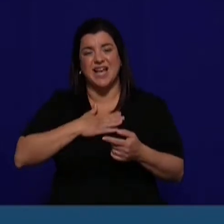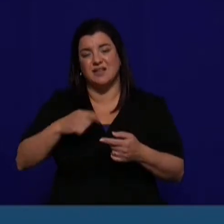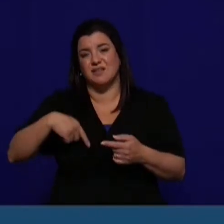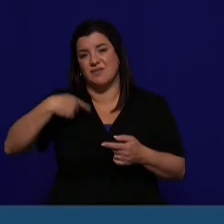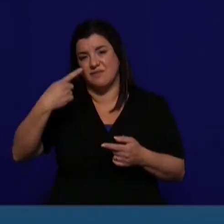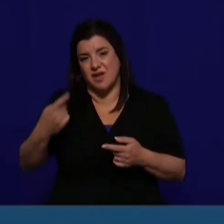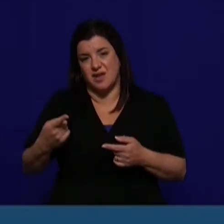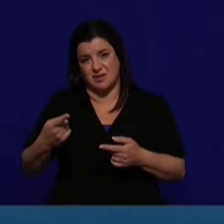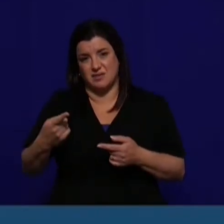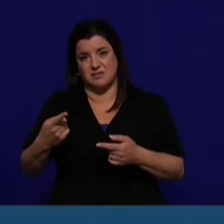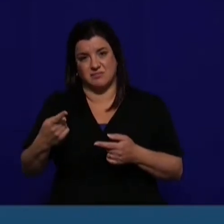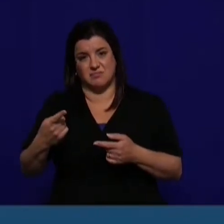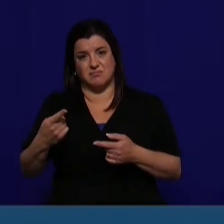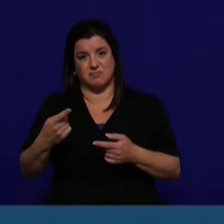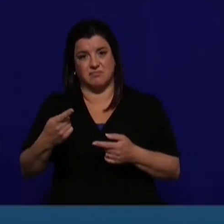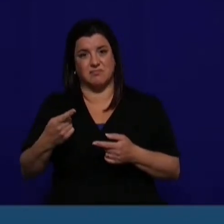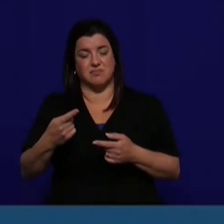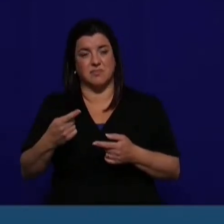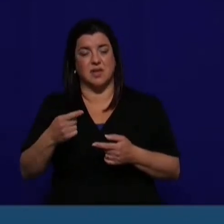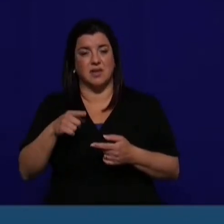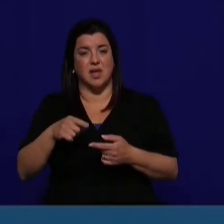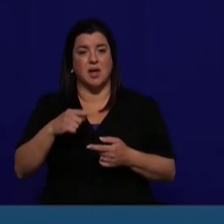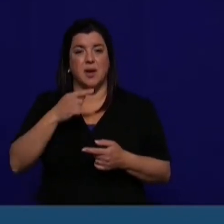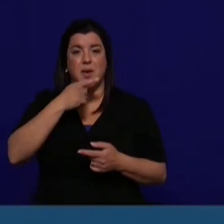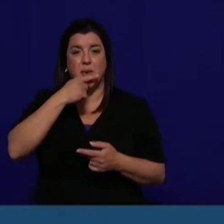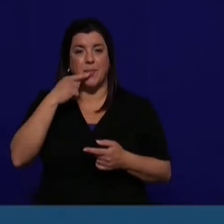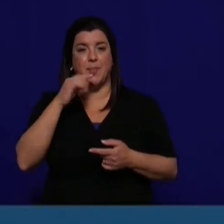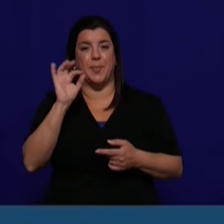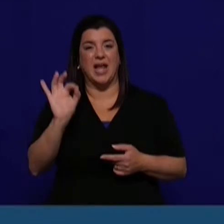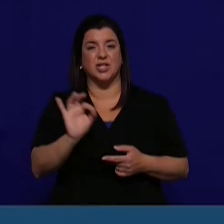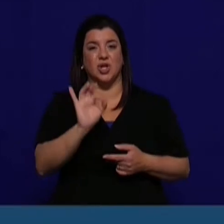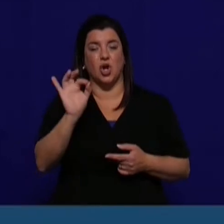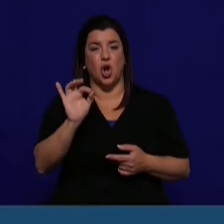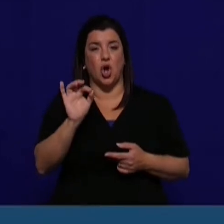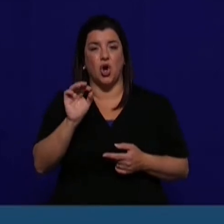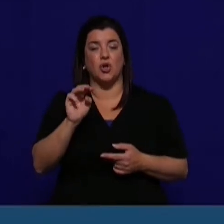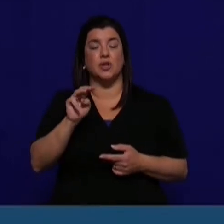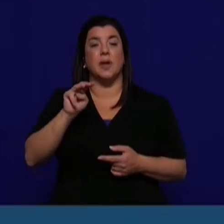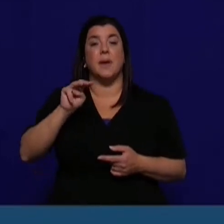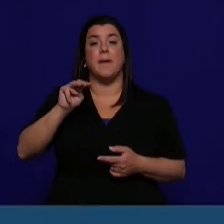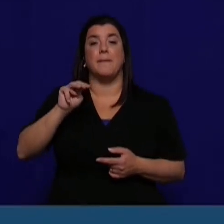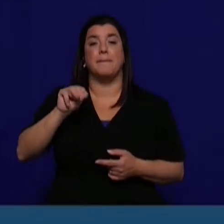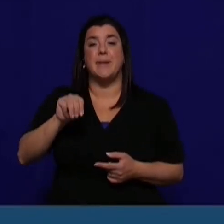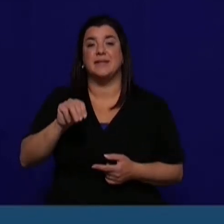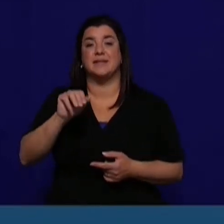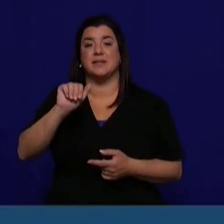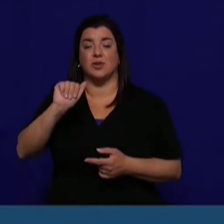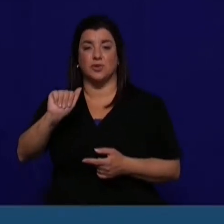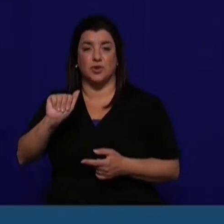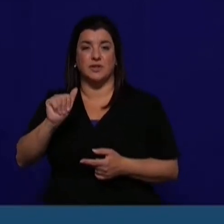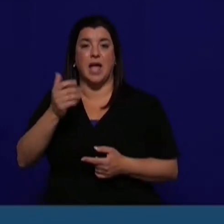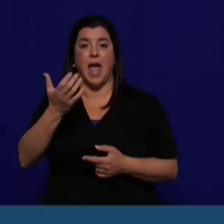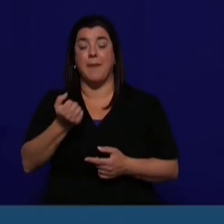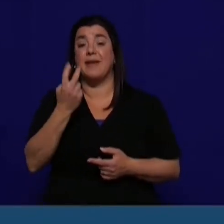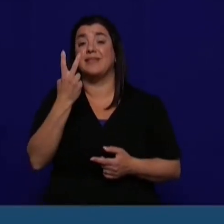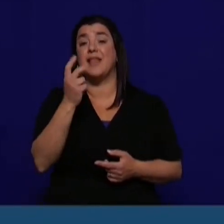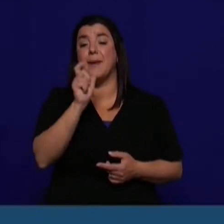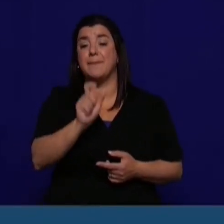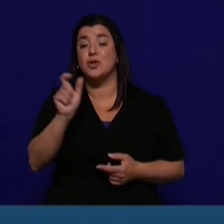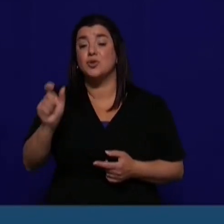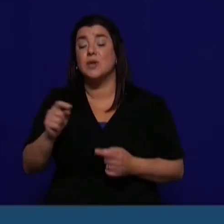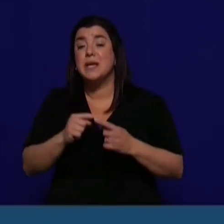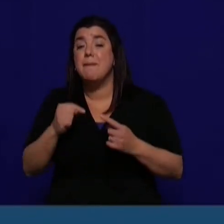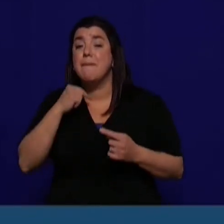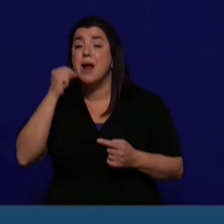jkunu relatati u f'dan il-każ il-Medicines Authority daħlulhom 2 rapporti, però dawn mhumiex każijiet li huma konfermati